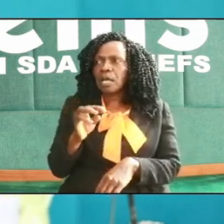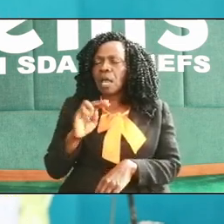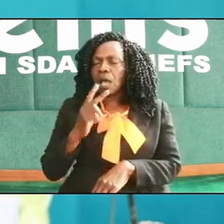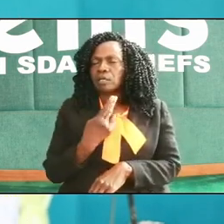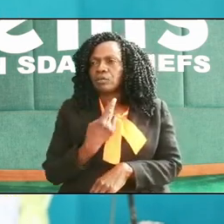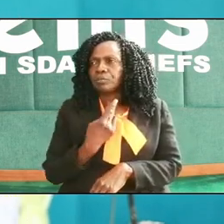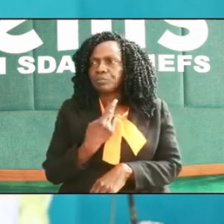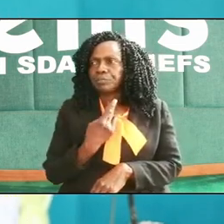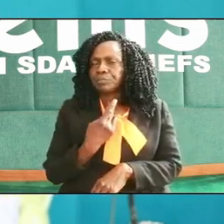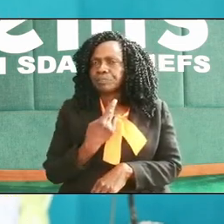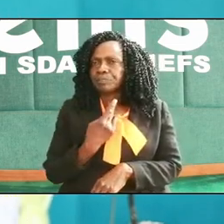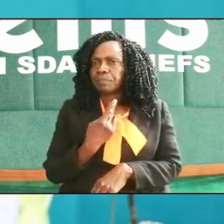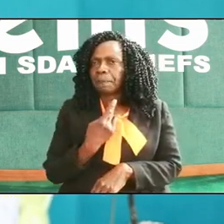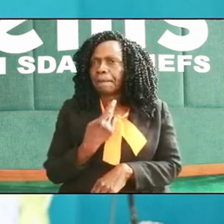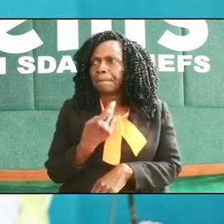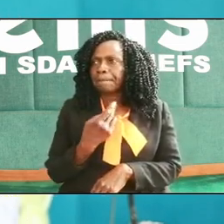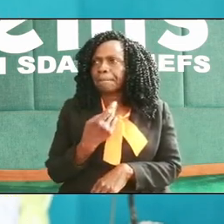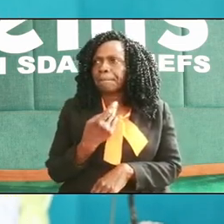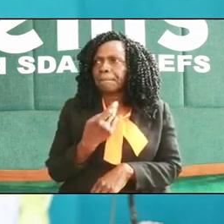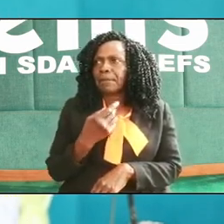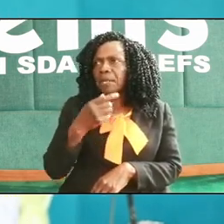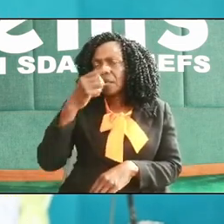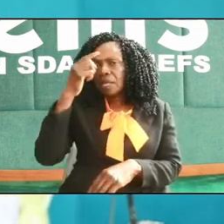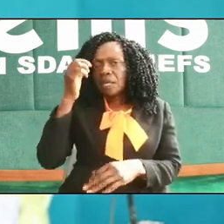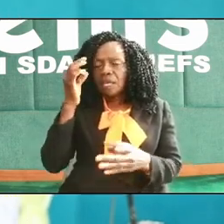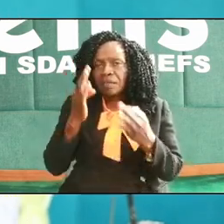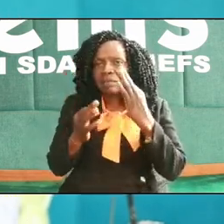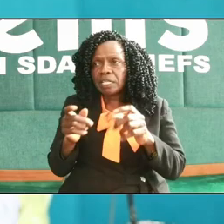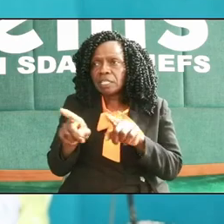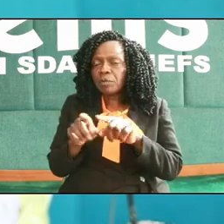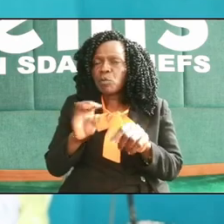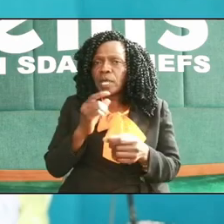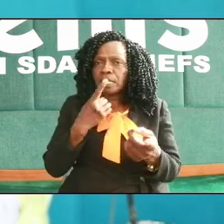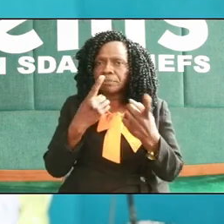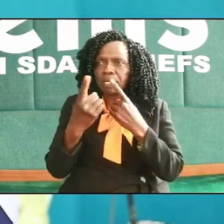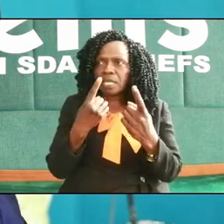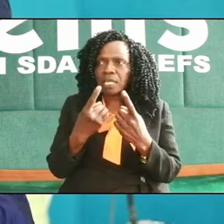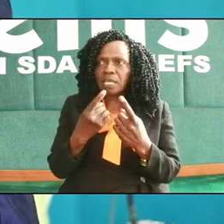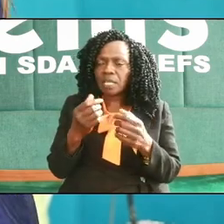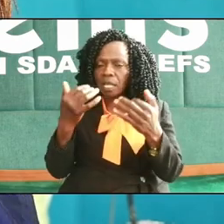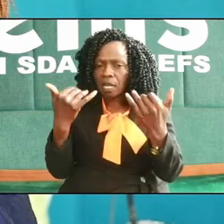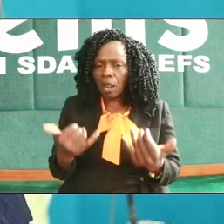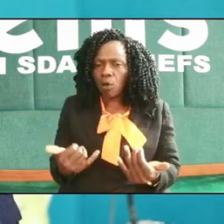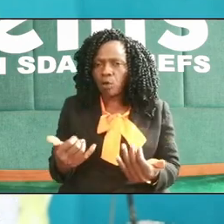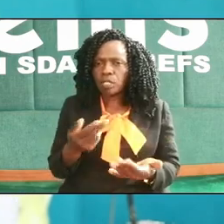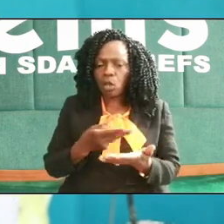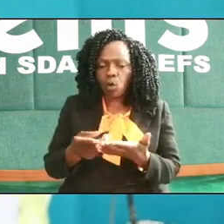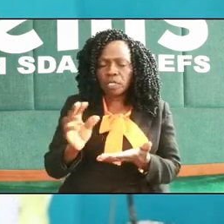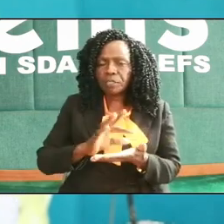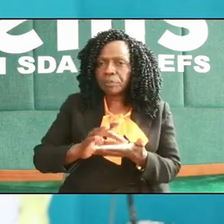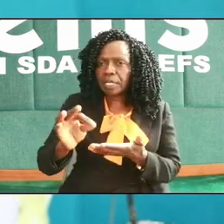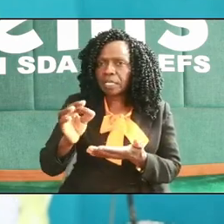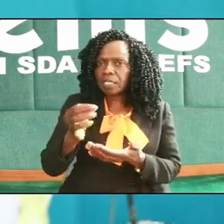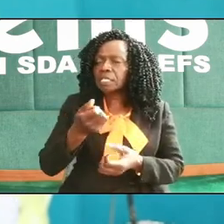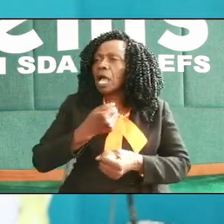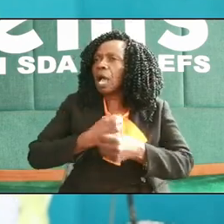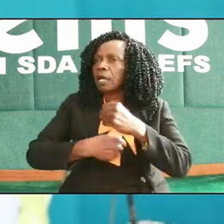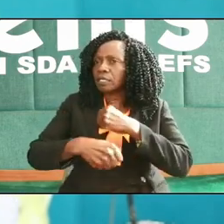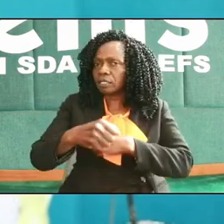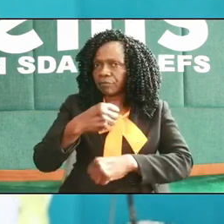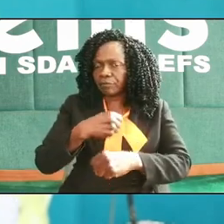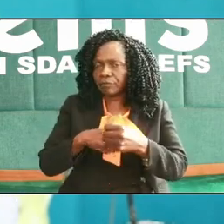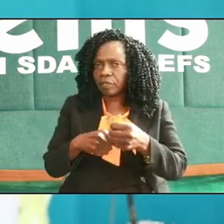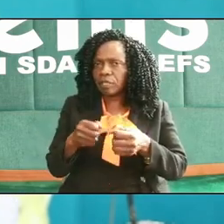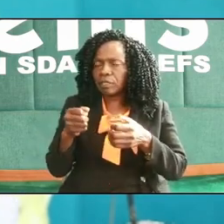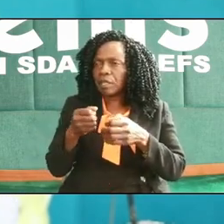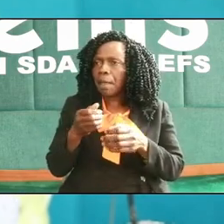Holy Spirit this month because even as we are speaking right now, the Holy Spirit is still active. He convicts people of sin. He gives